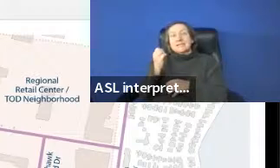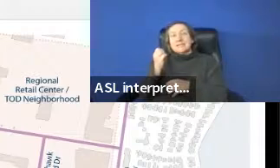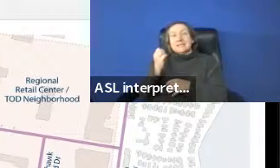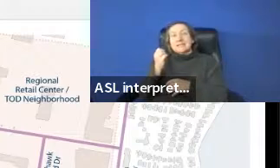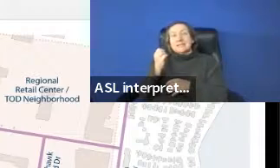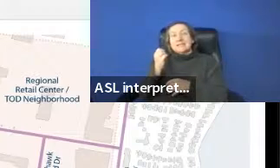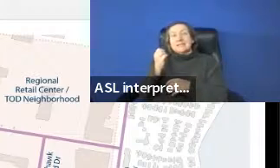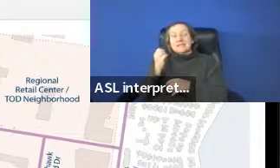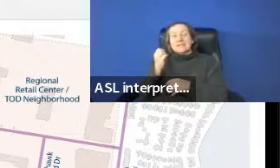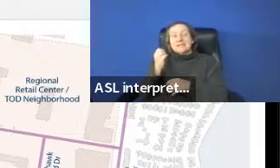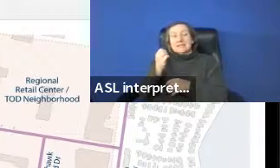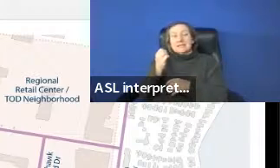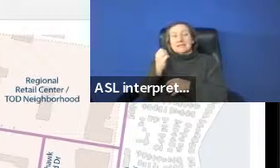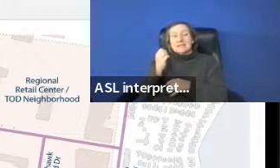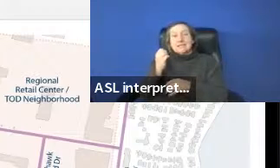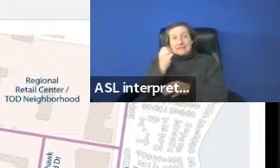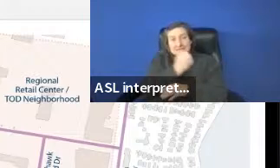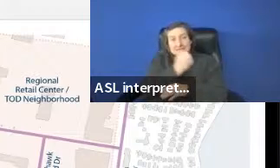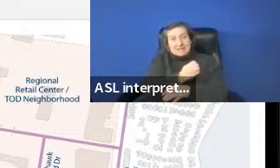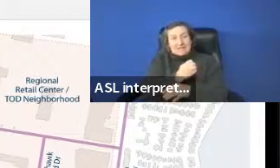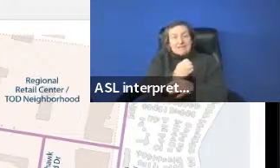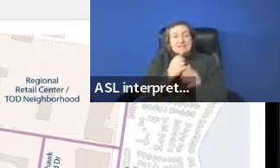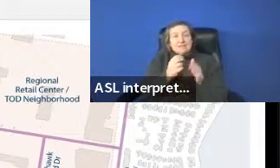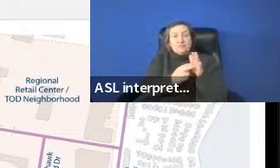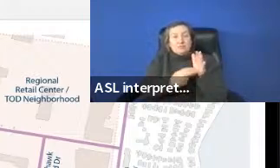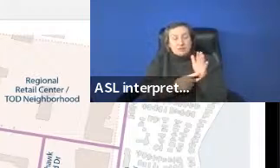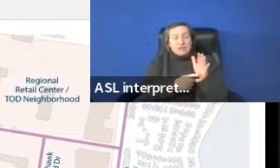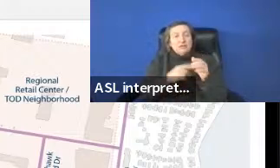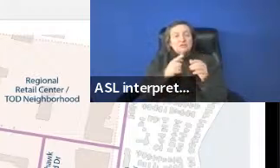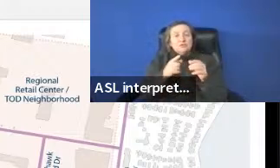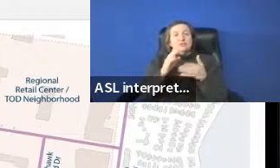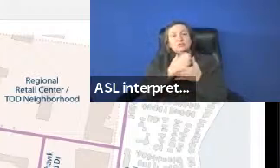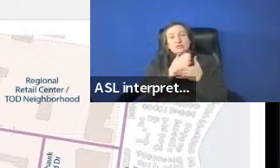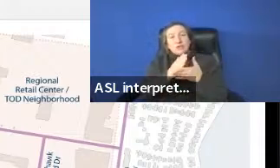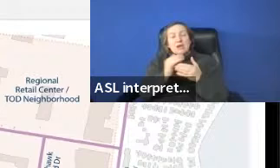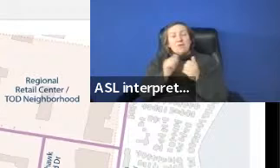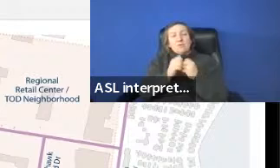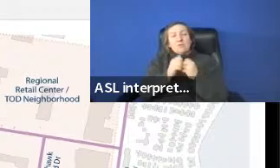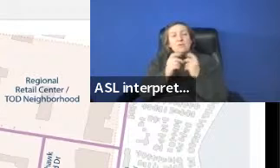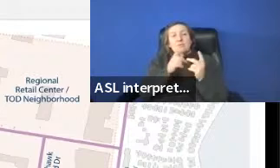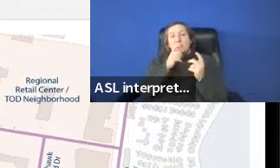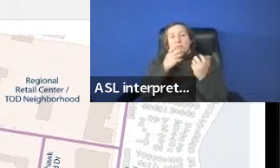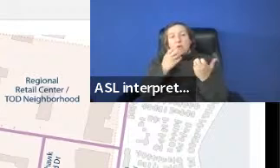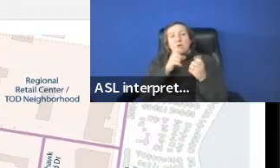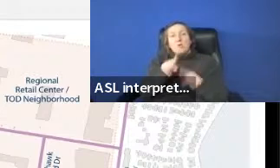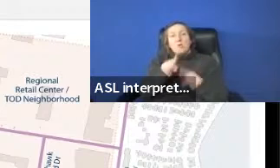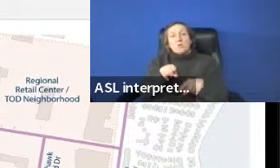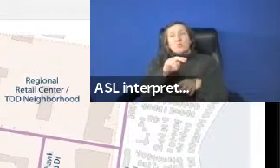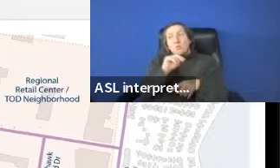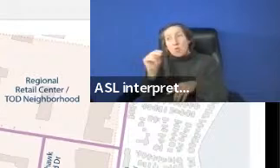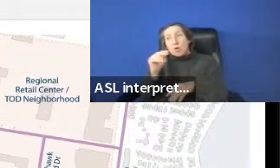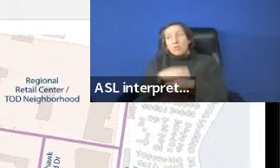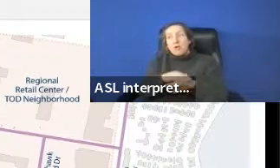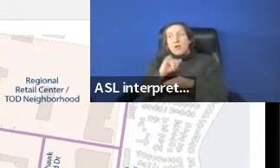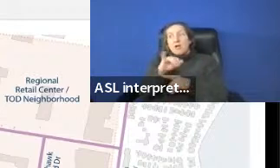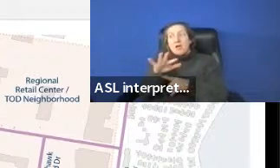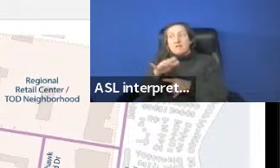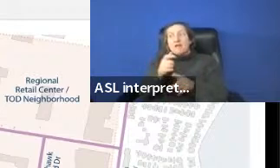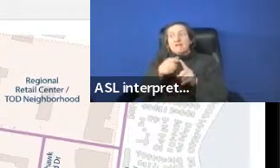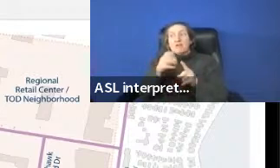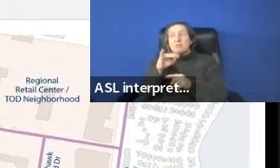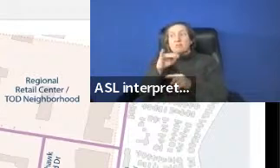arterial bridge, you're sharing the intersection with folks who want to go northbound on I-5 off the Marine Drive,